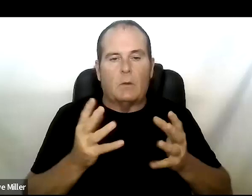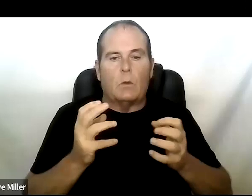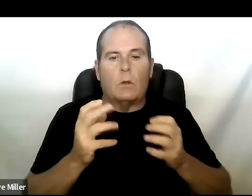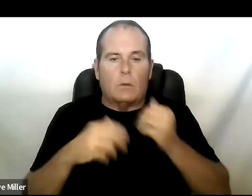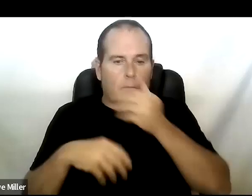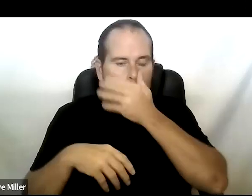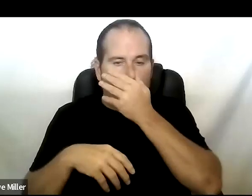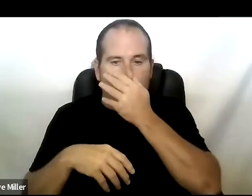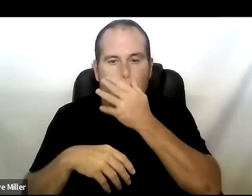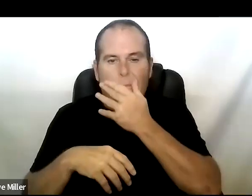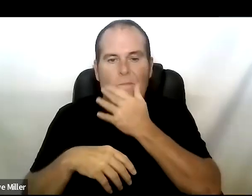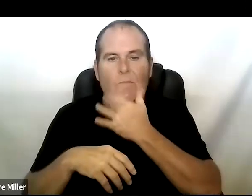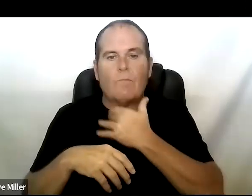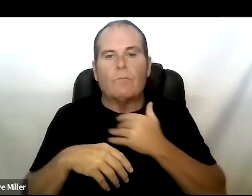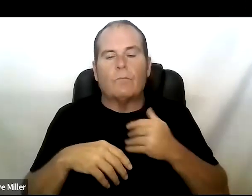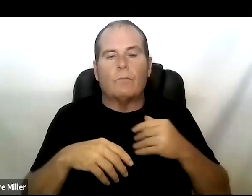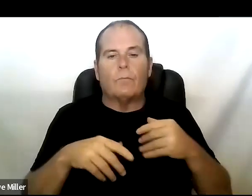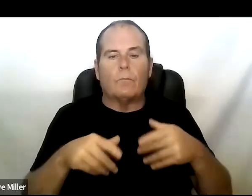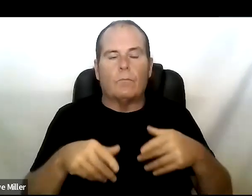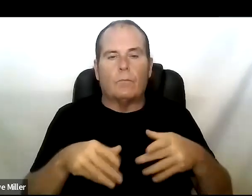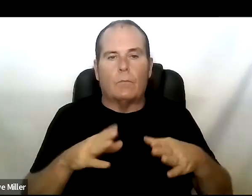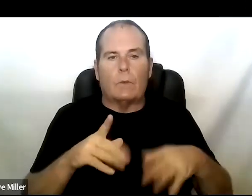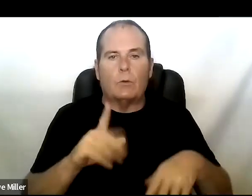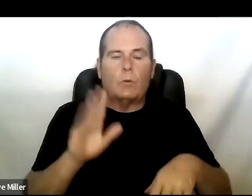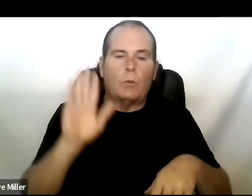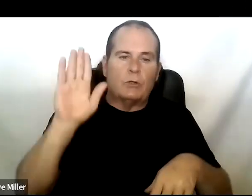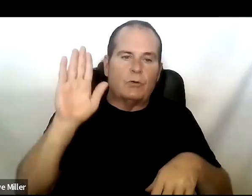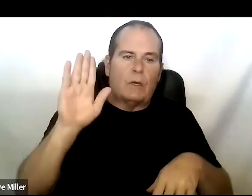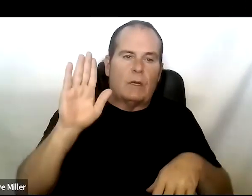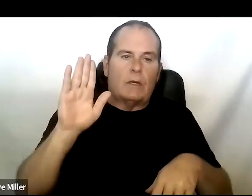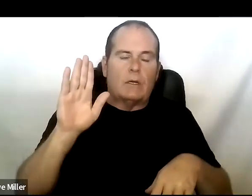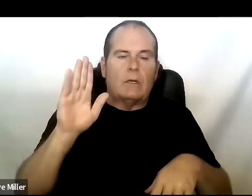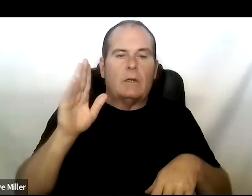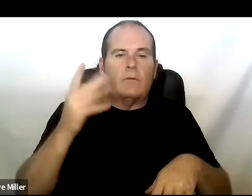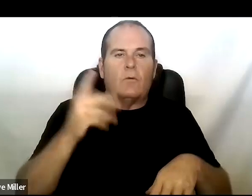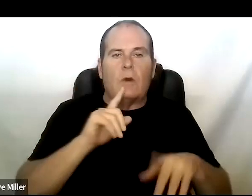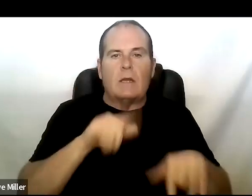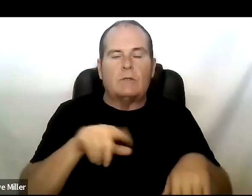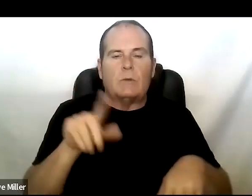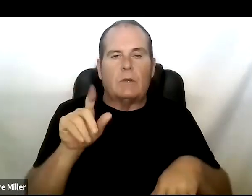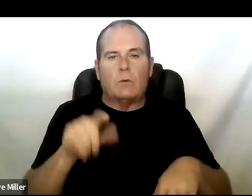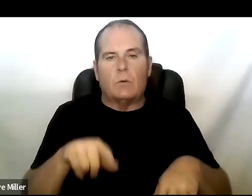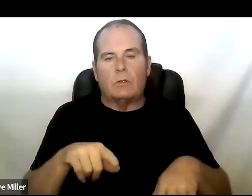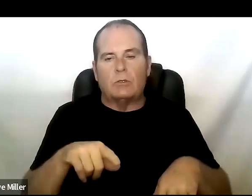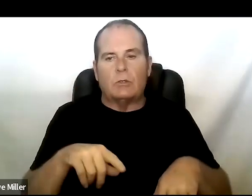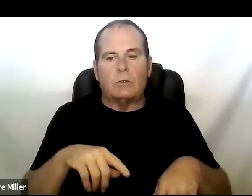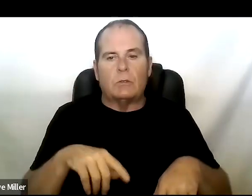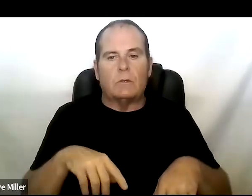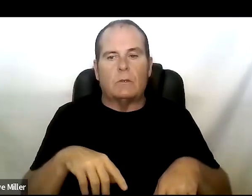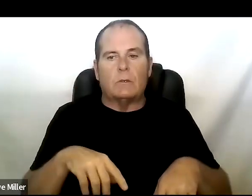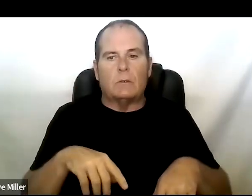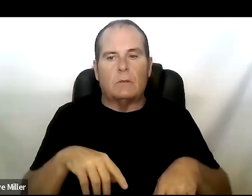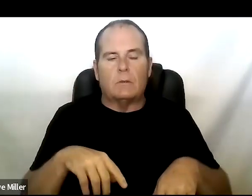still allowing for you to raise your hand to answer the question, and we are We Awesome.